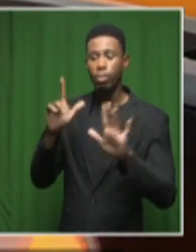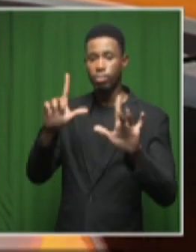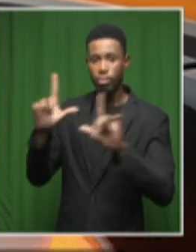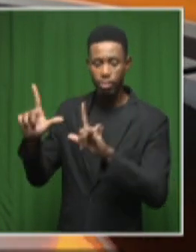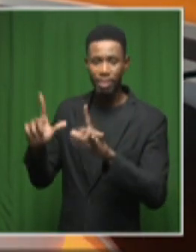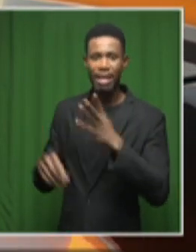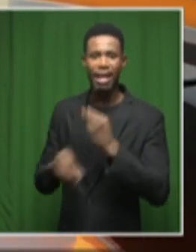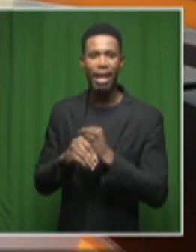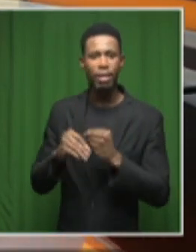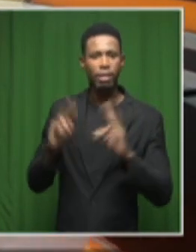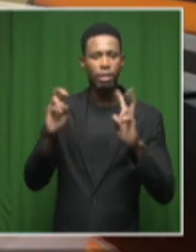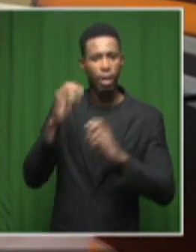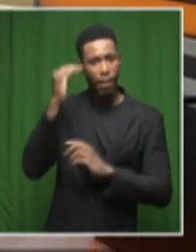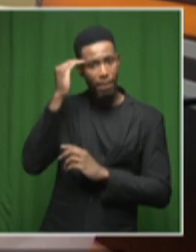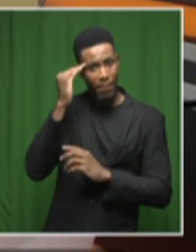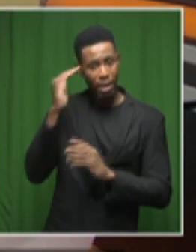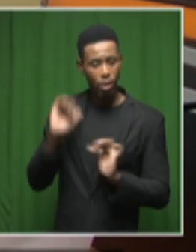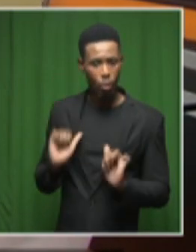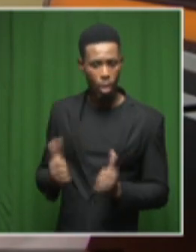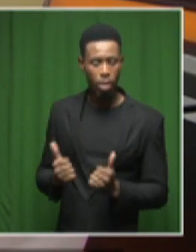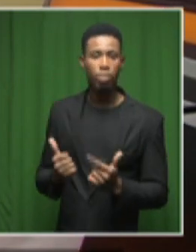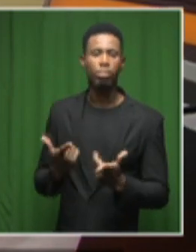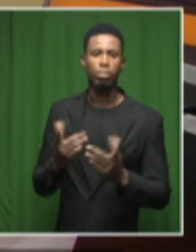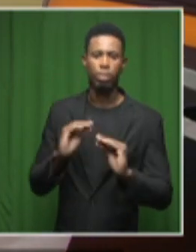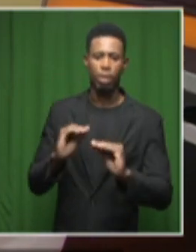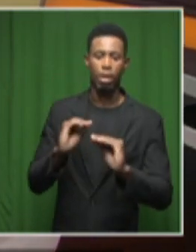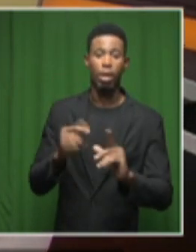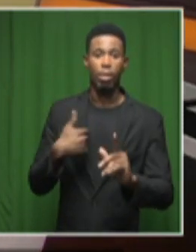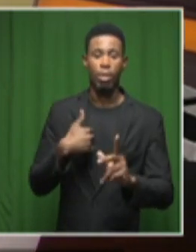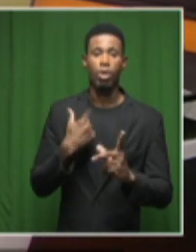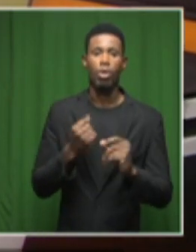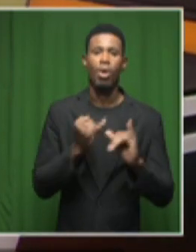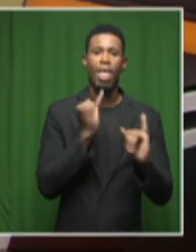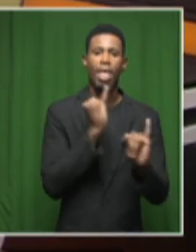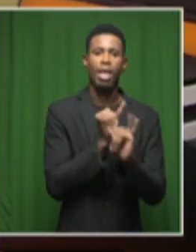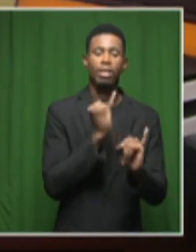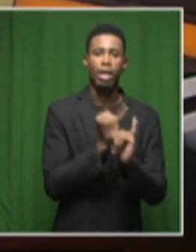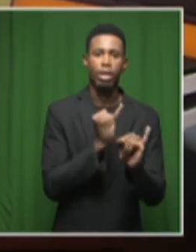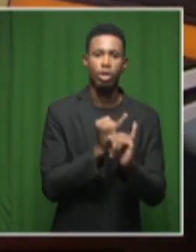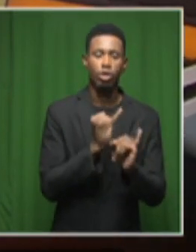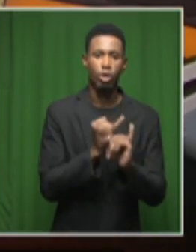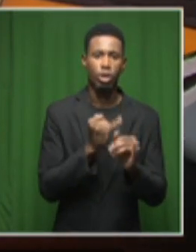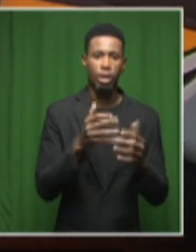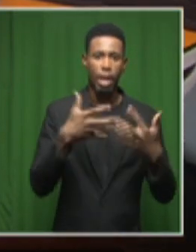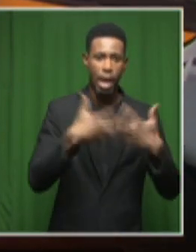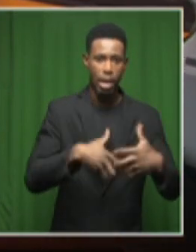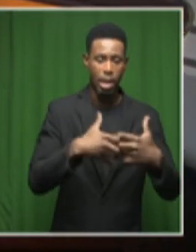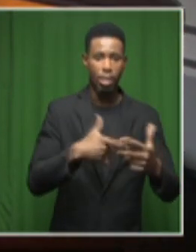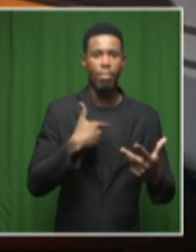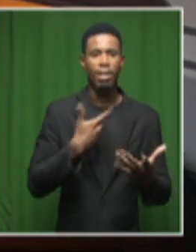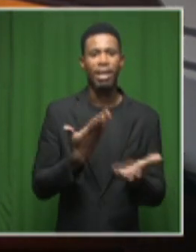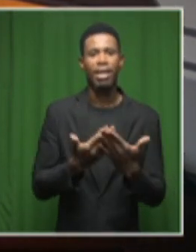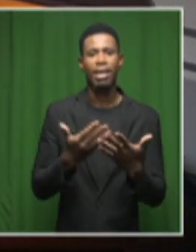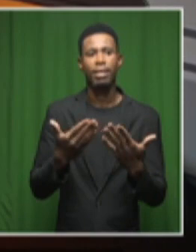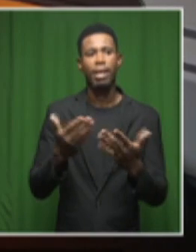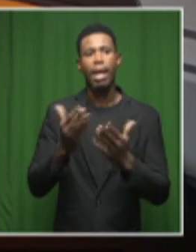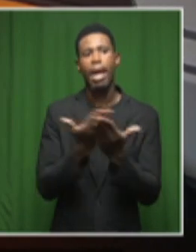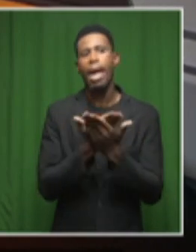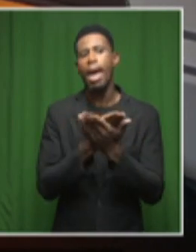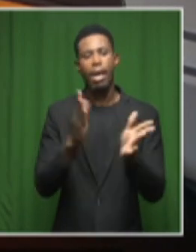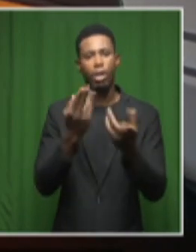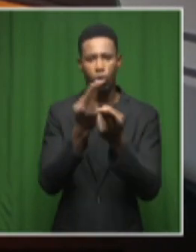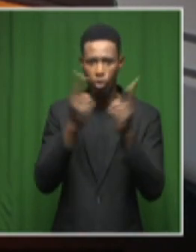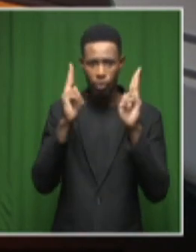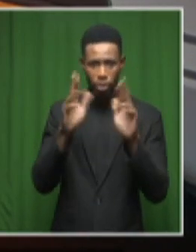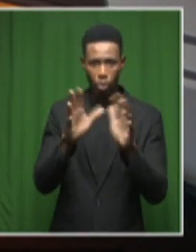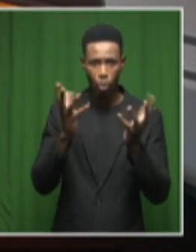above, because as an industrial engineer, for example, I can study at any university in the world. Yeah. There will be a certain number of us that they will be produced, will go